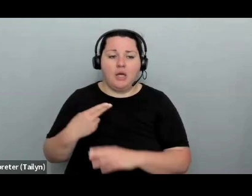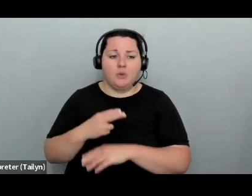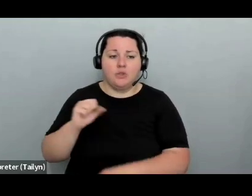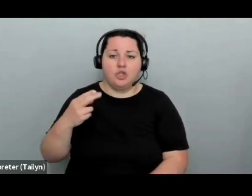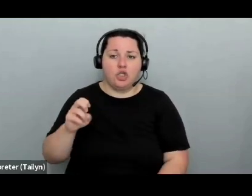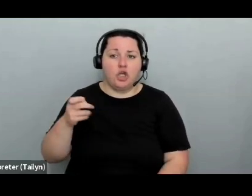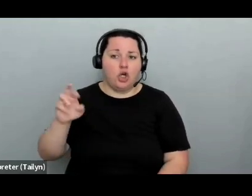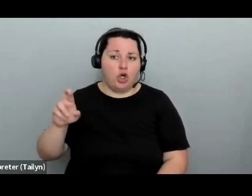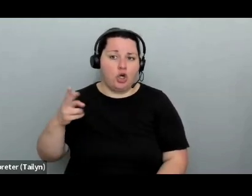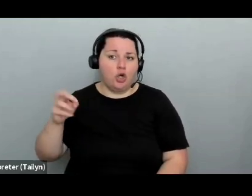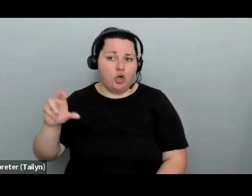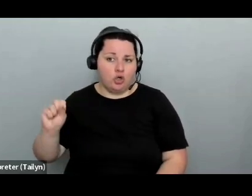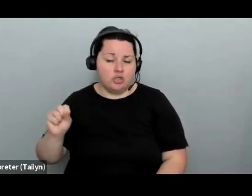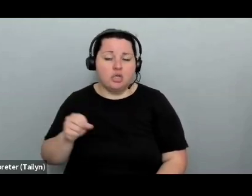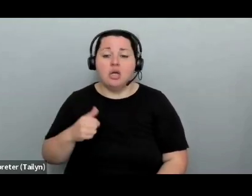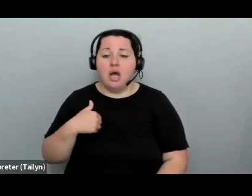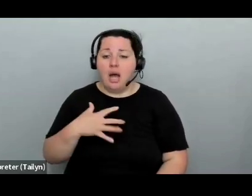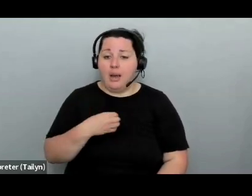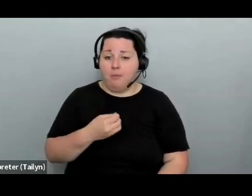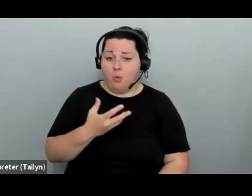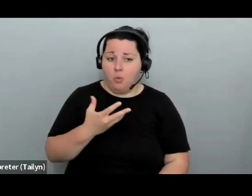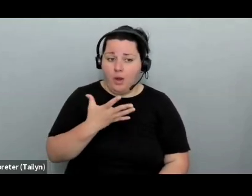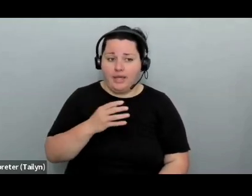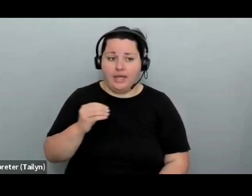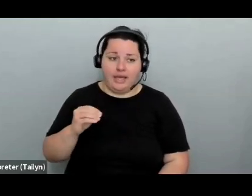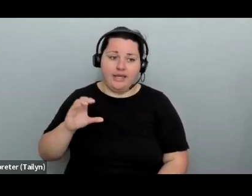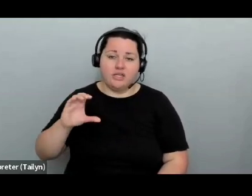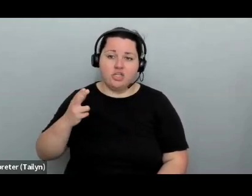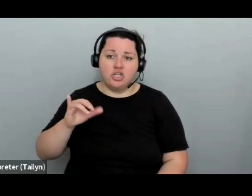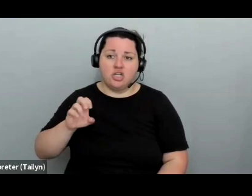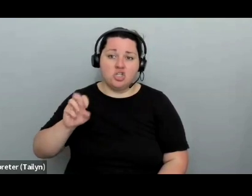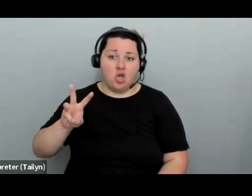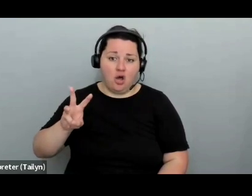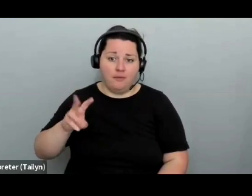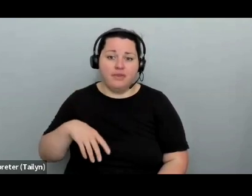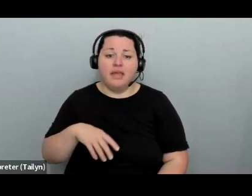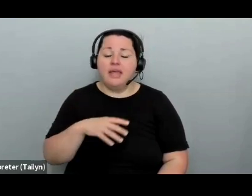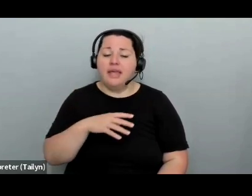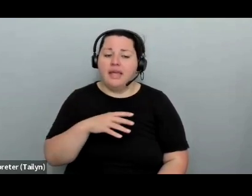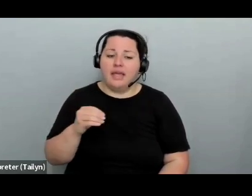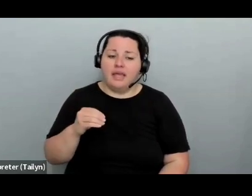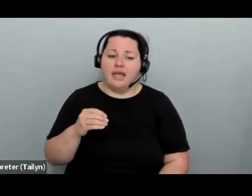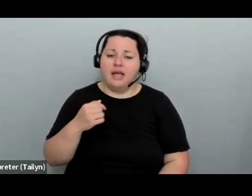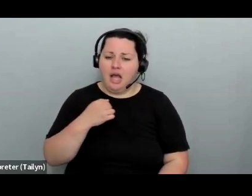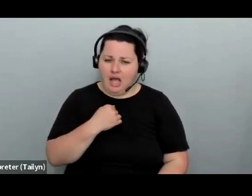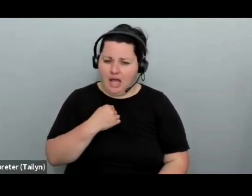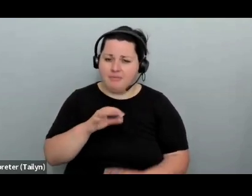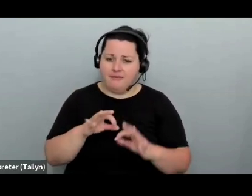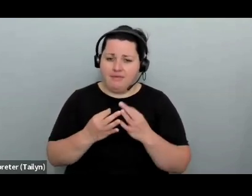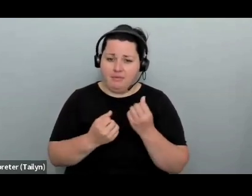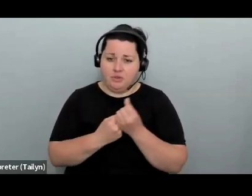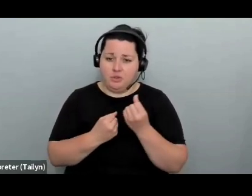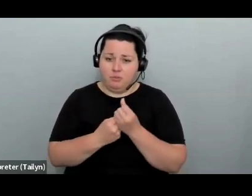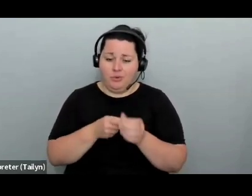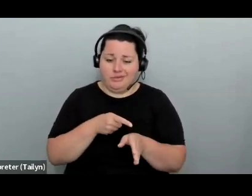hers pronouns. I'm white and Chickasaw, and I am a family support specialist, and